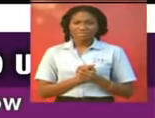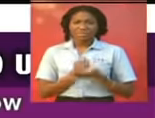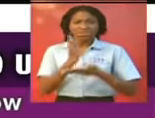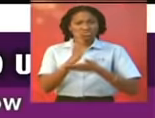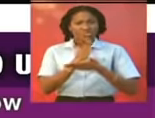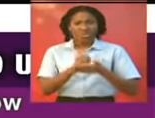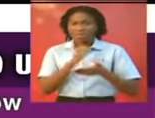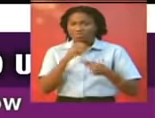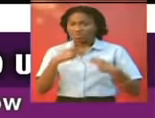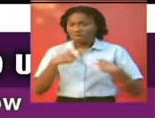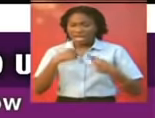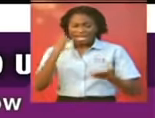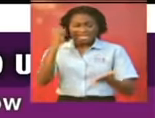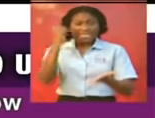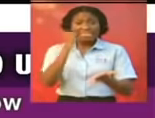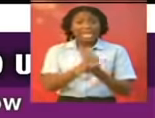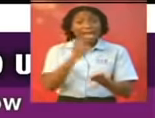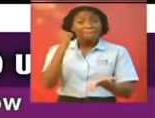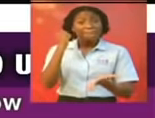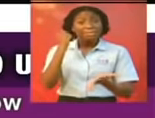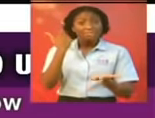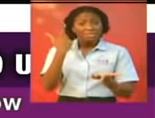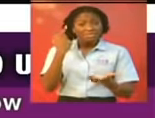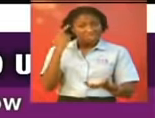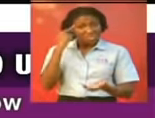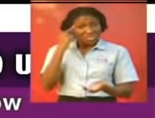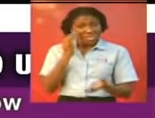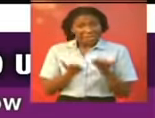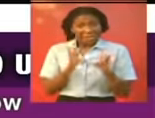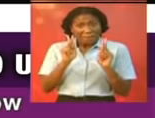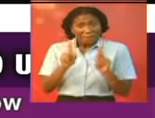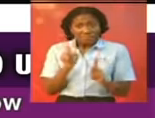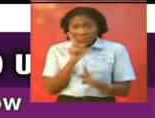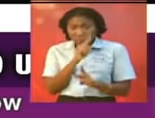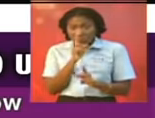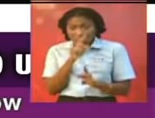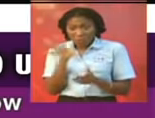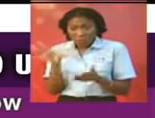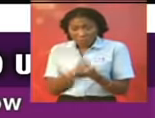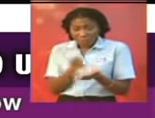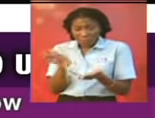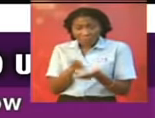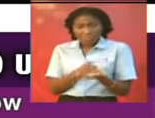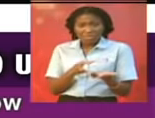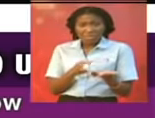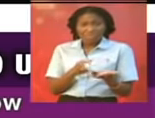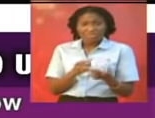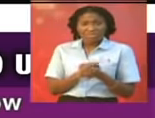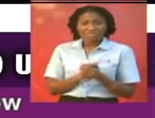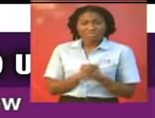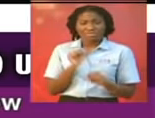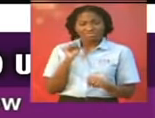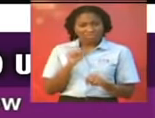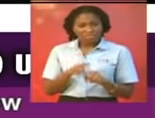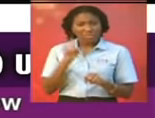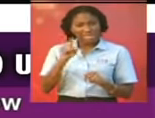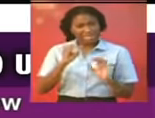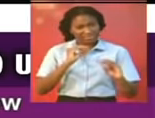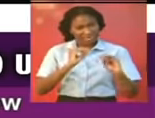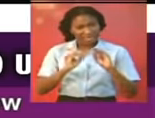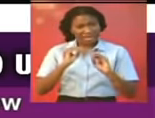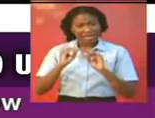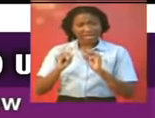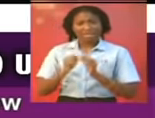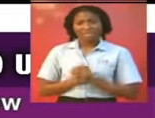stamps and information could simply be copied. How can this issue, if there is indeed one, be addressed? And the second